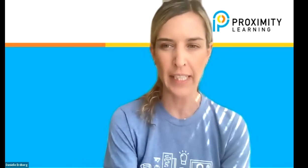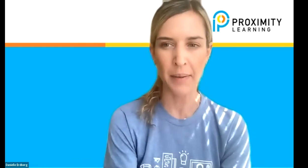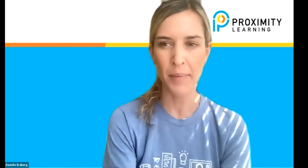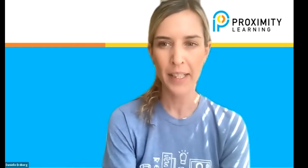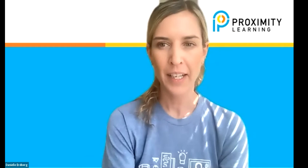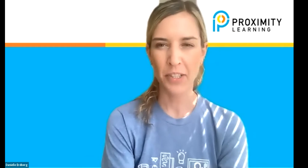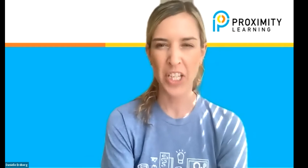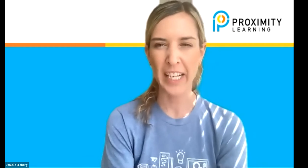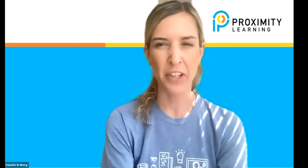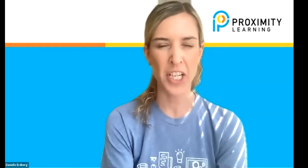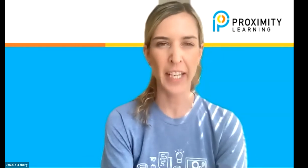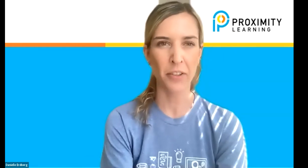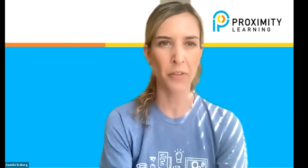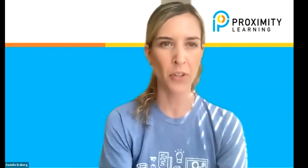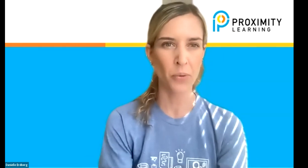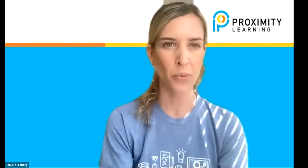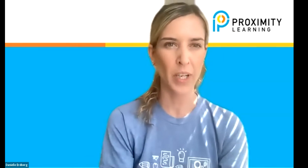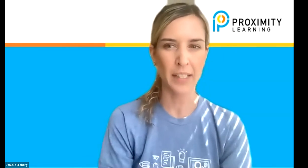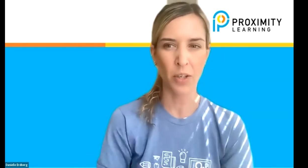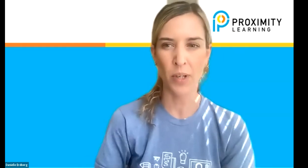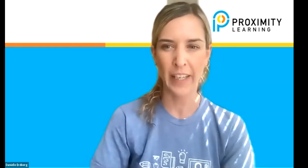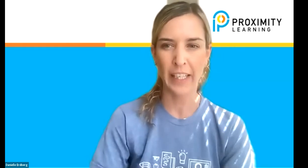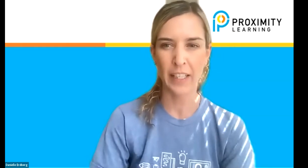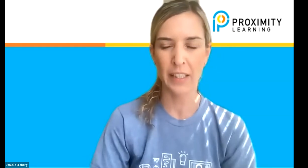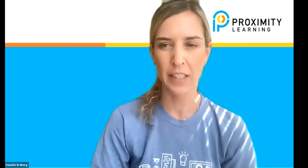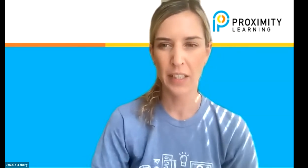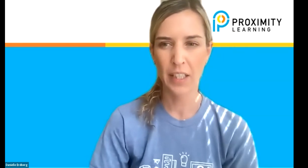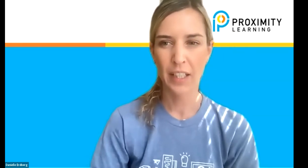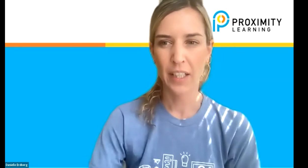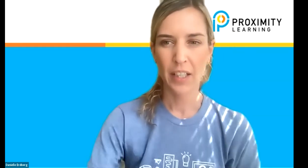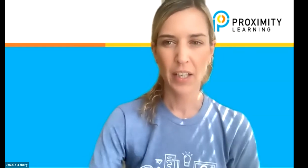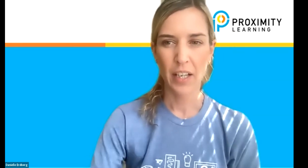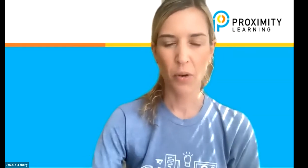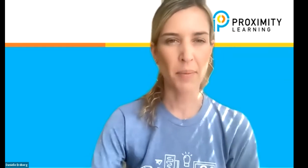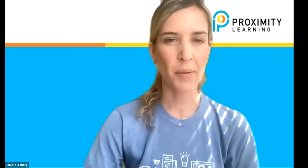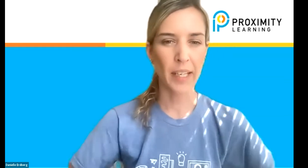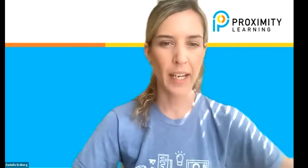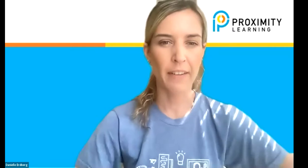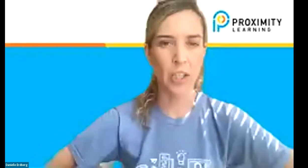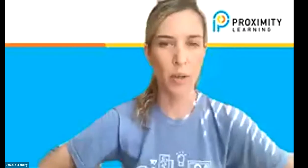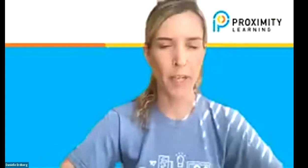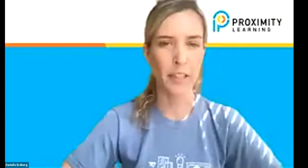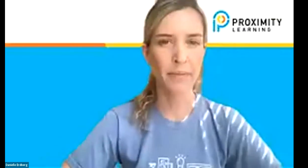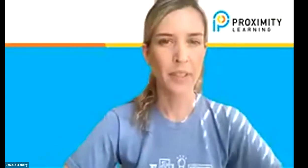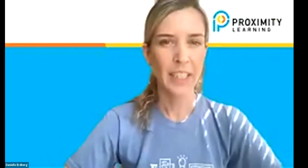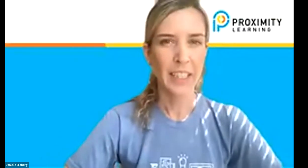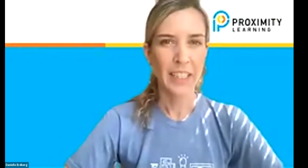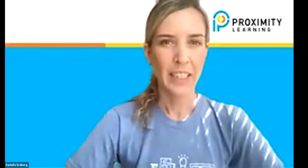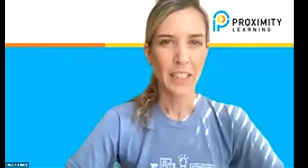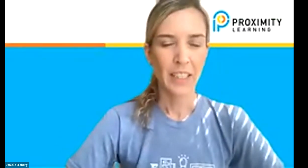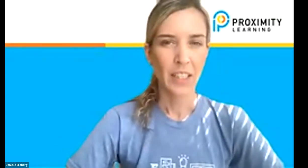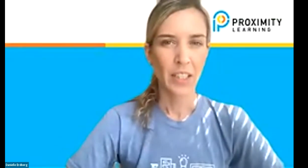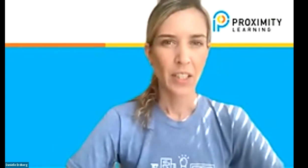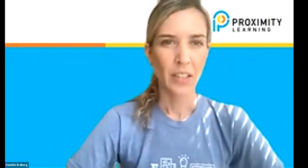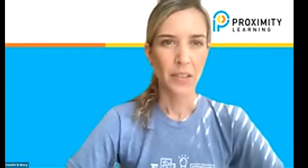L&D team. So Shanna or Shelly, I don't know if you guys know offhand or You something should be, to follow up on. yeah, you